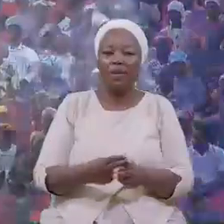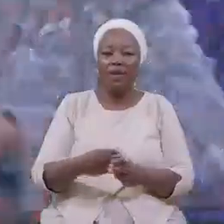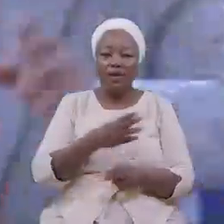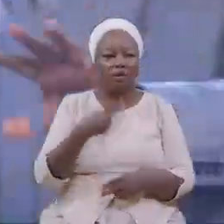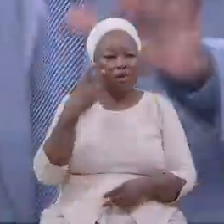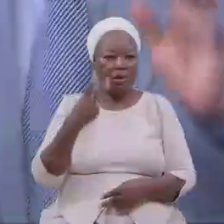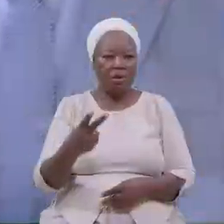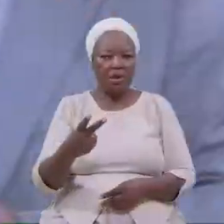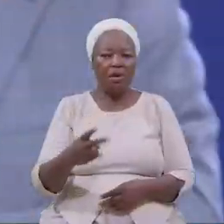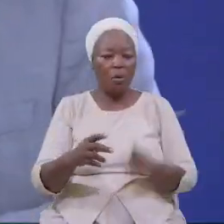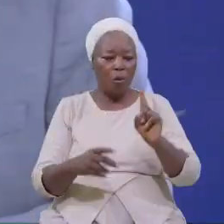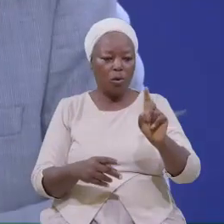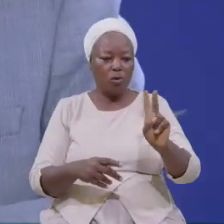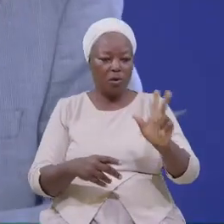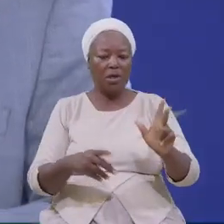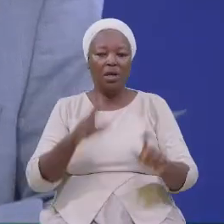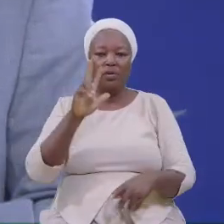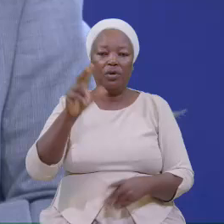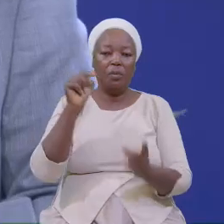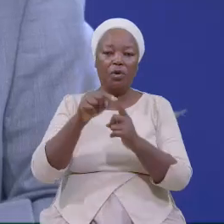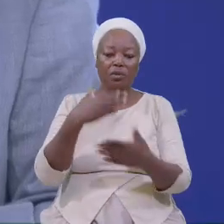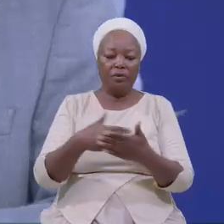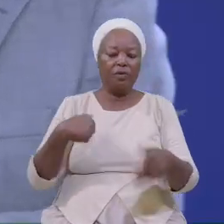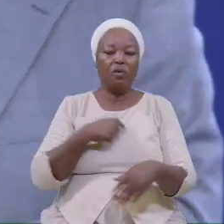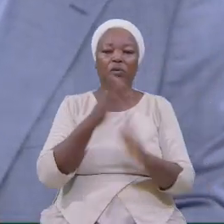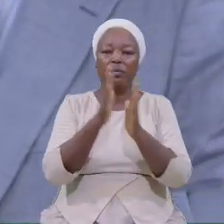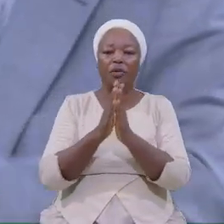at 1, 2, 3 points before we pray.